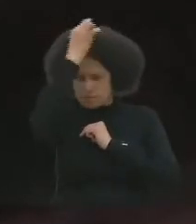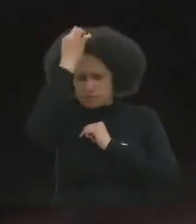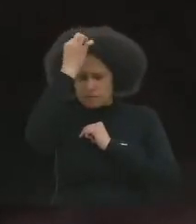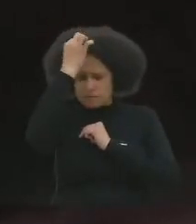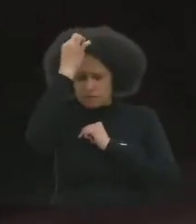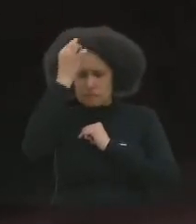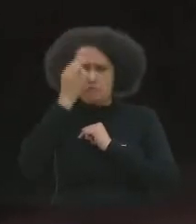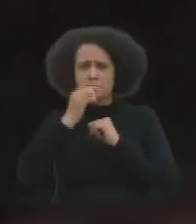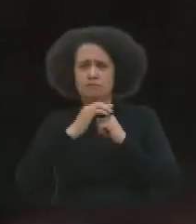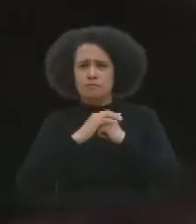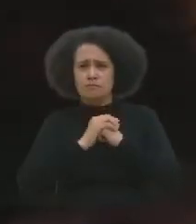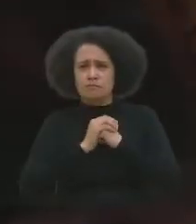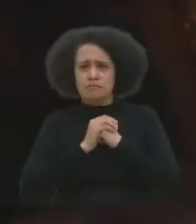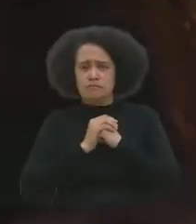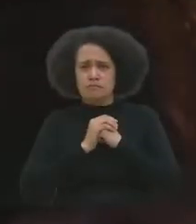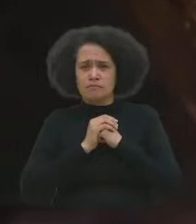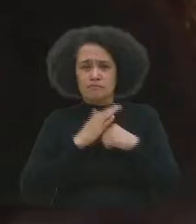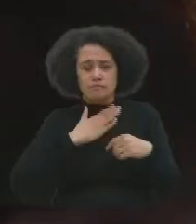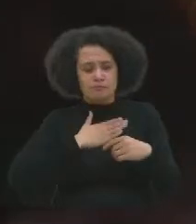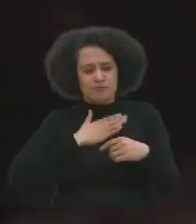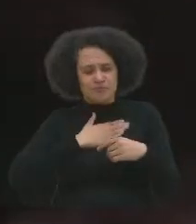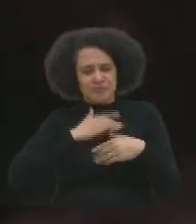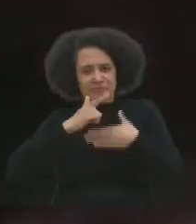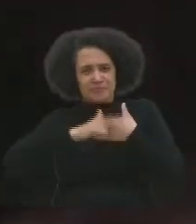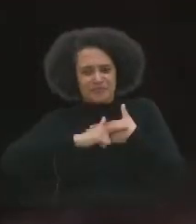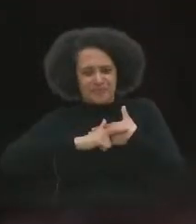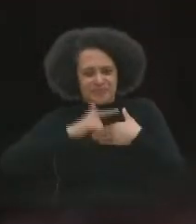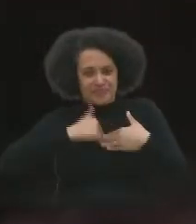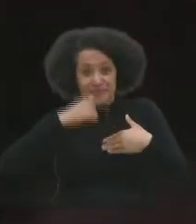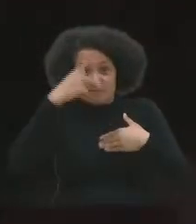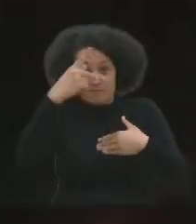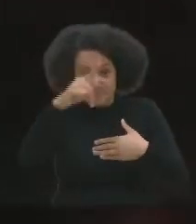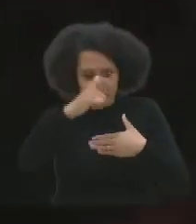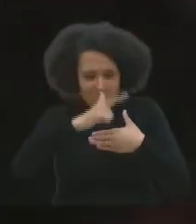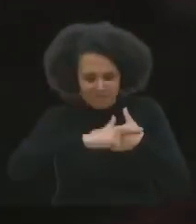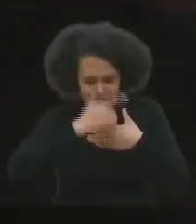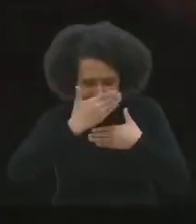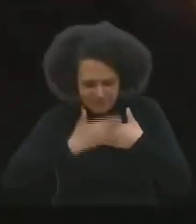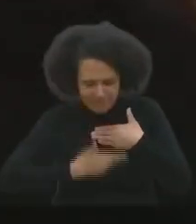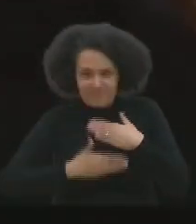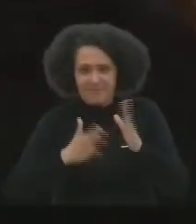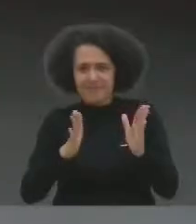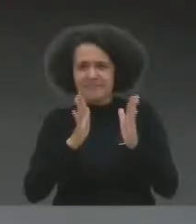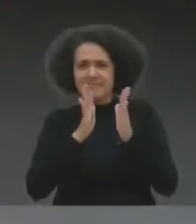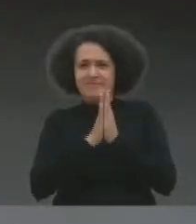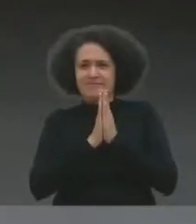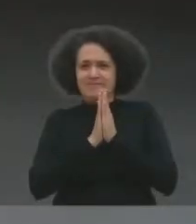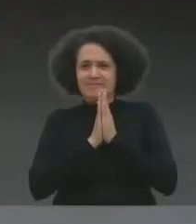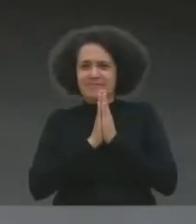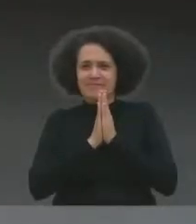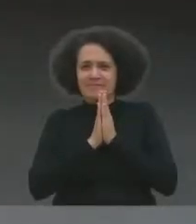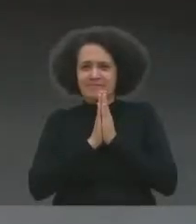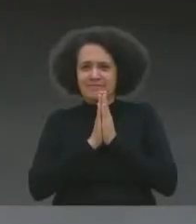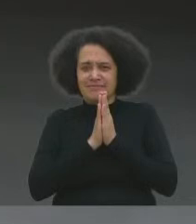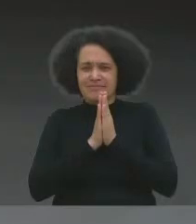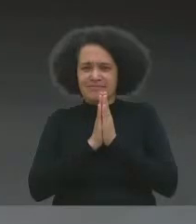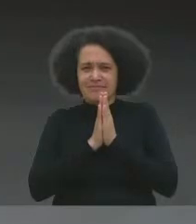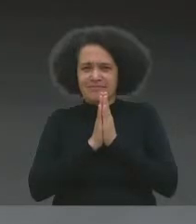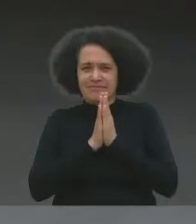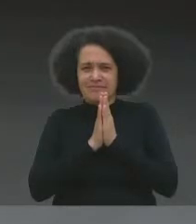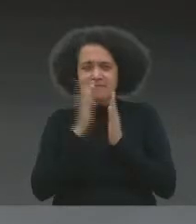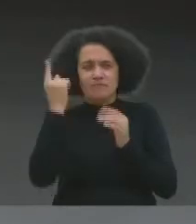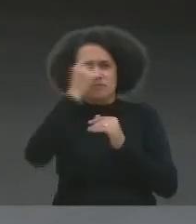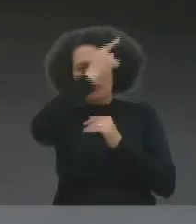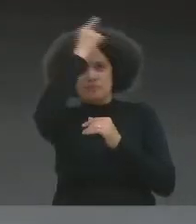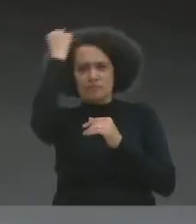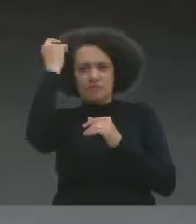my role and your role. E o meu papel e o seu papel. Saint Augustine says about two things about angels. Santo